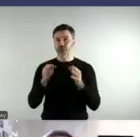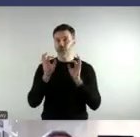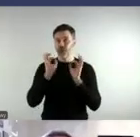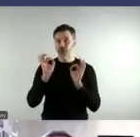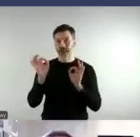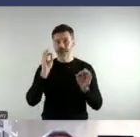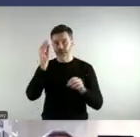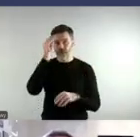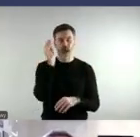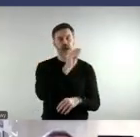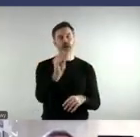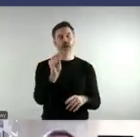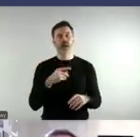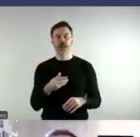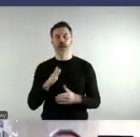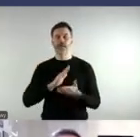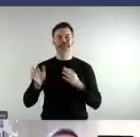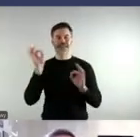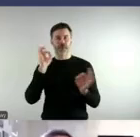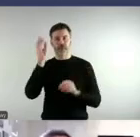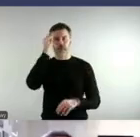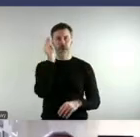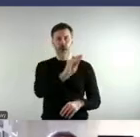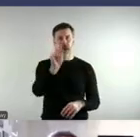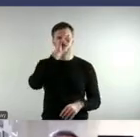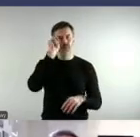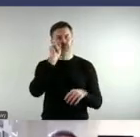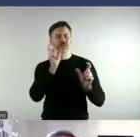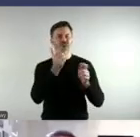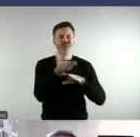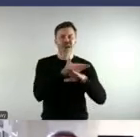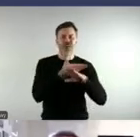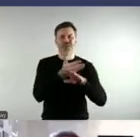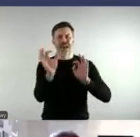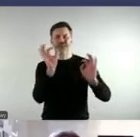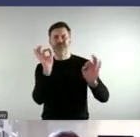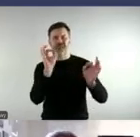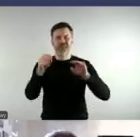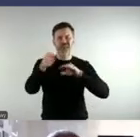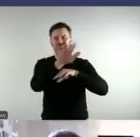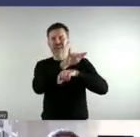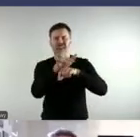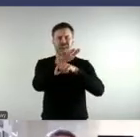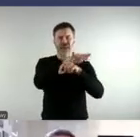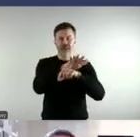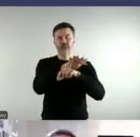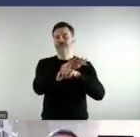decisions. That doesn't create panic, doesn't make up some stories, doesn't create fake news,